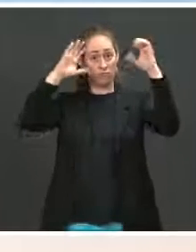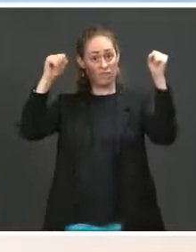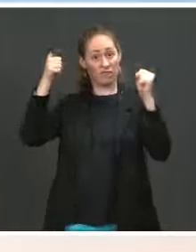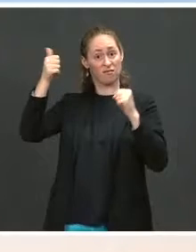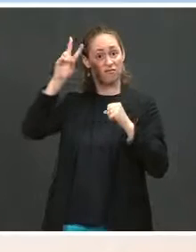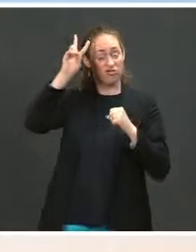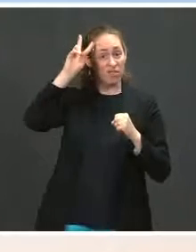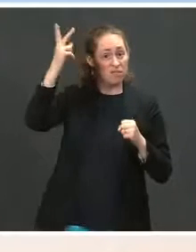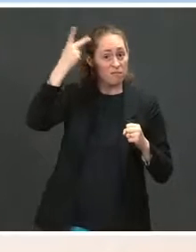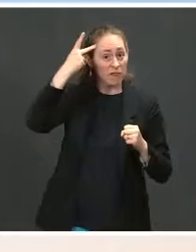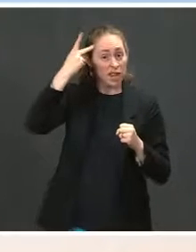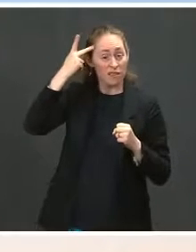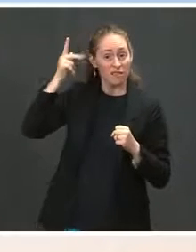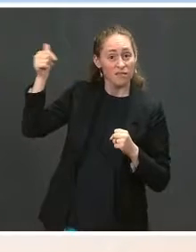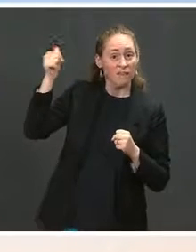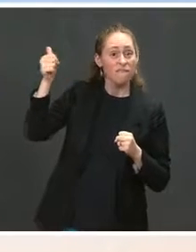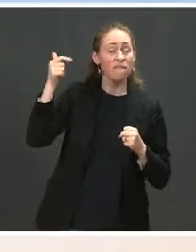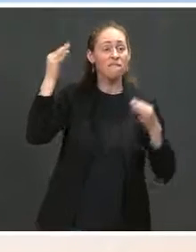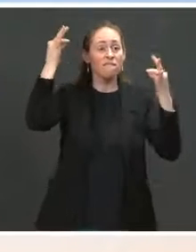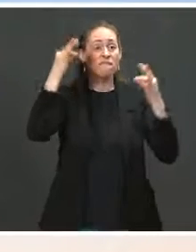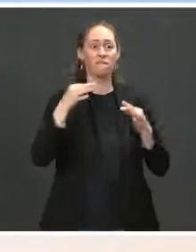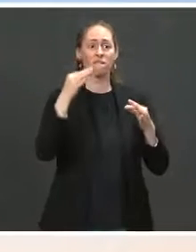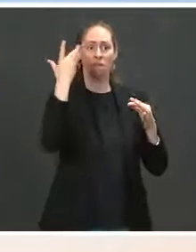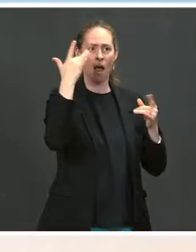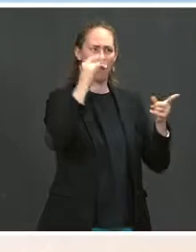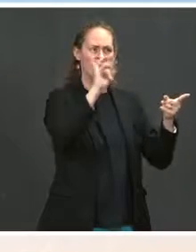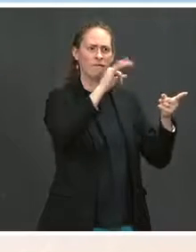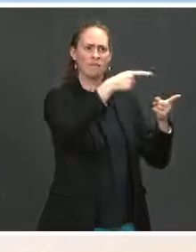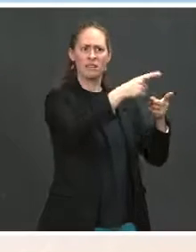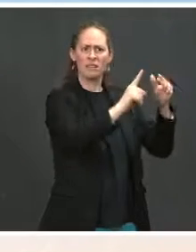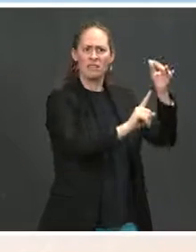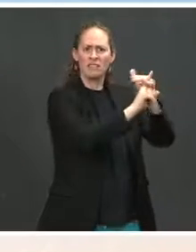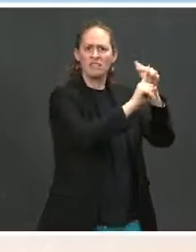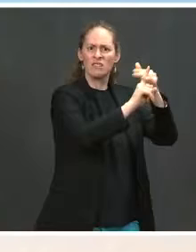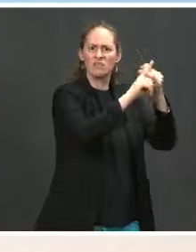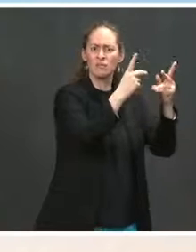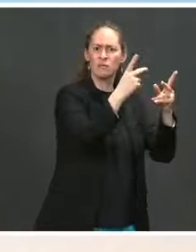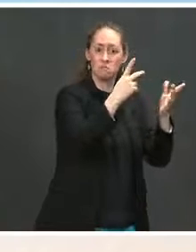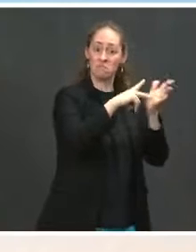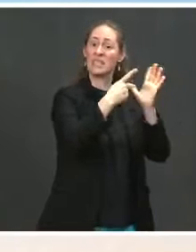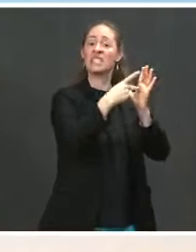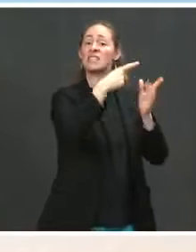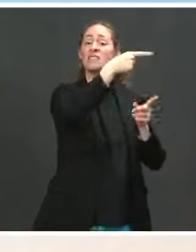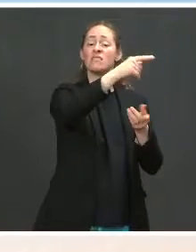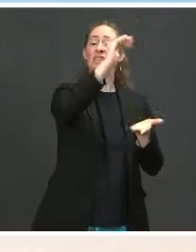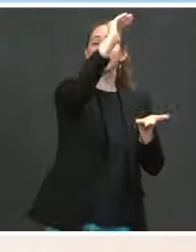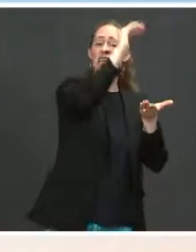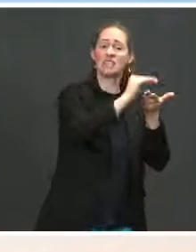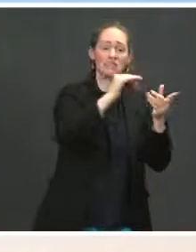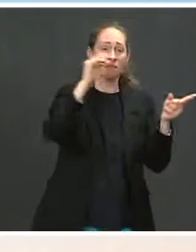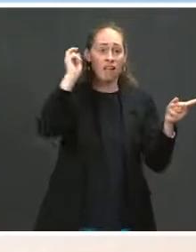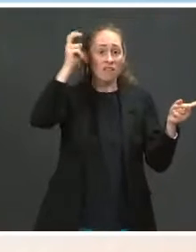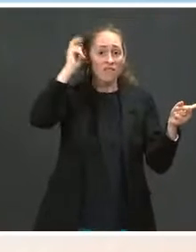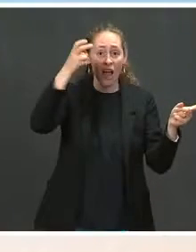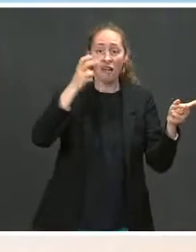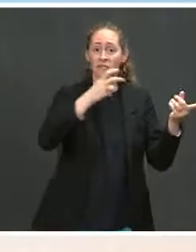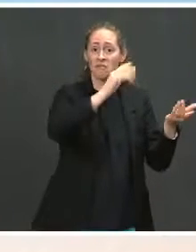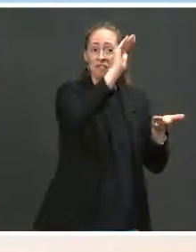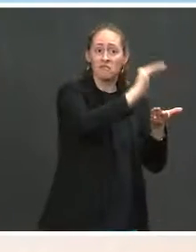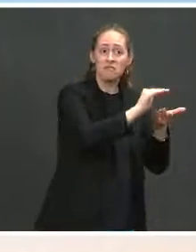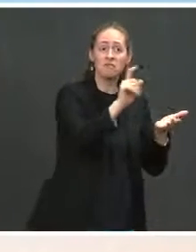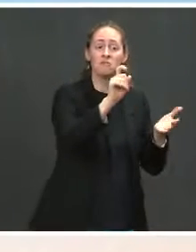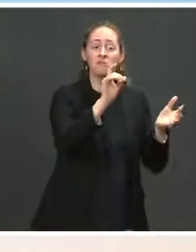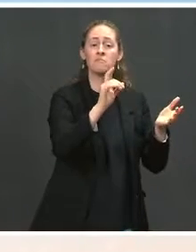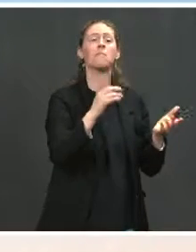Afghanistan decline? Well, I will say that the president made this decision after close consultations and close discussion